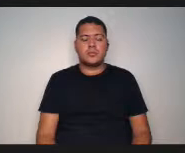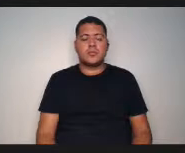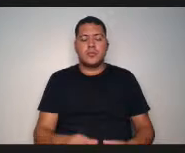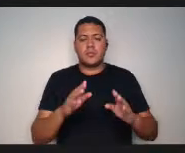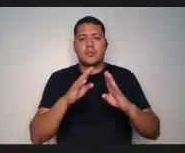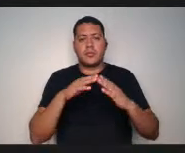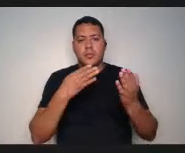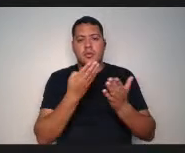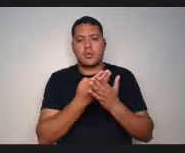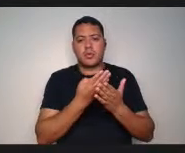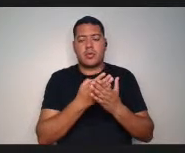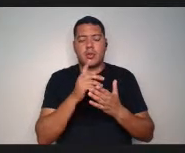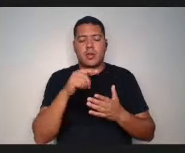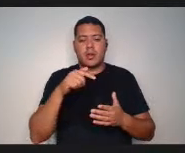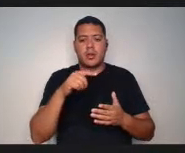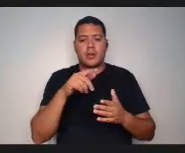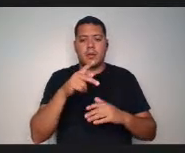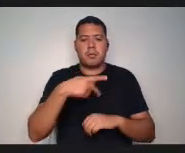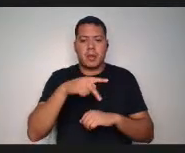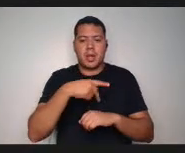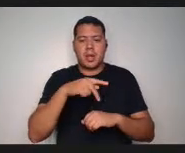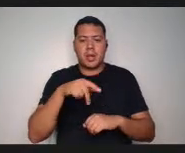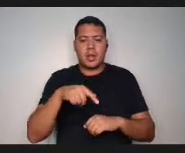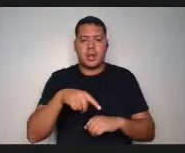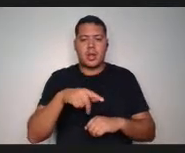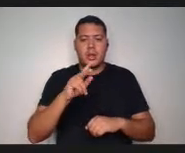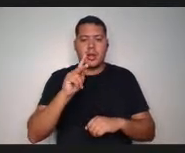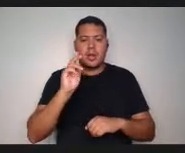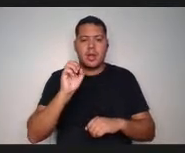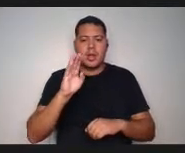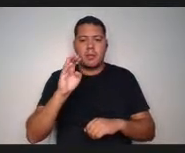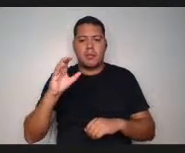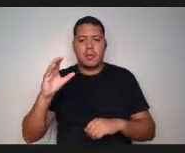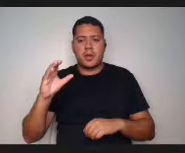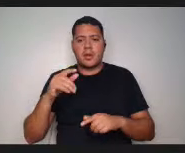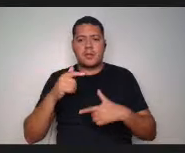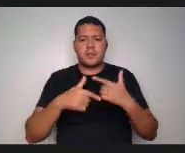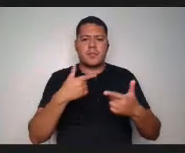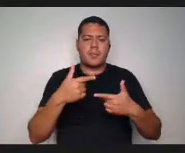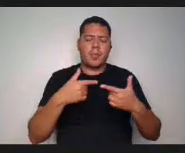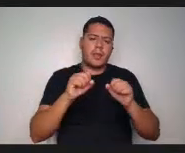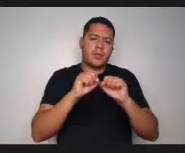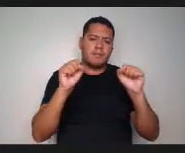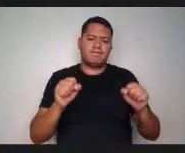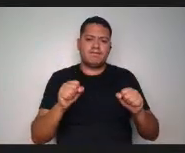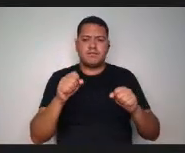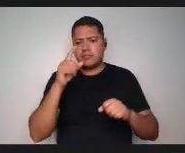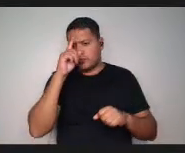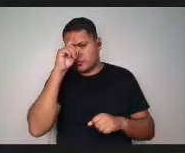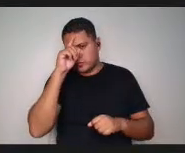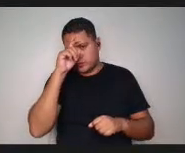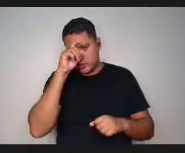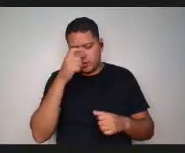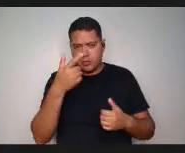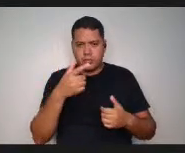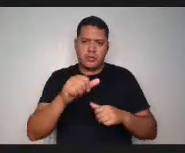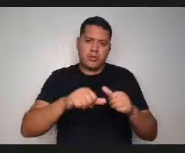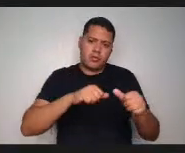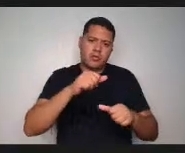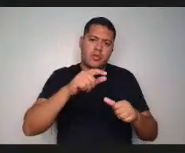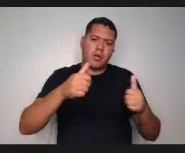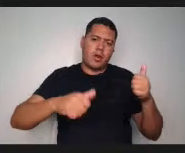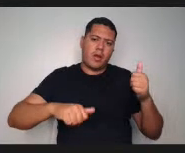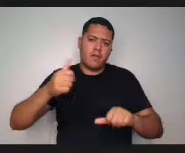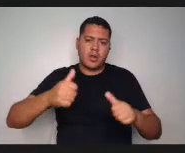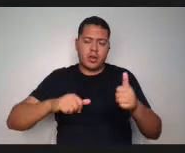in Quebec to conduct risk assessments using employee surveys to measure work stressors. They measured job strain